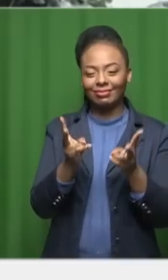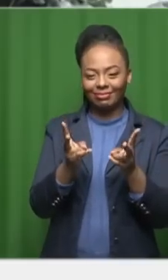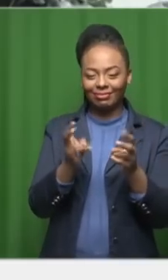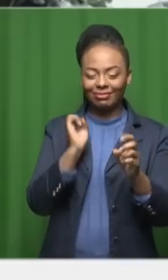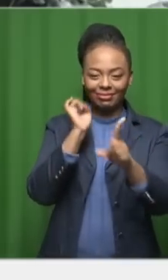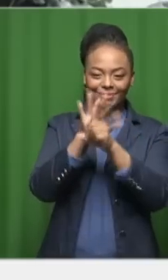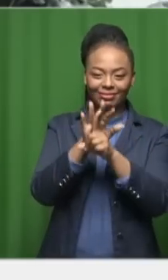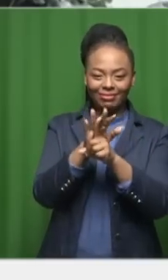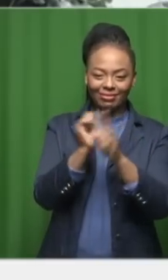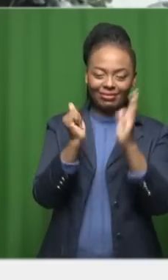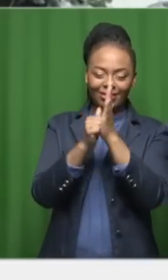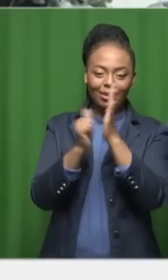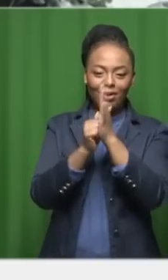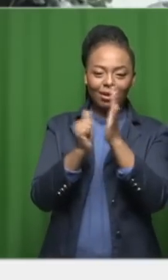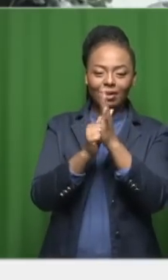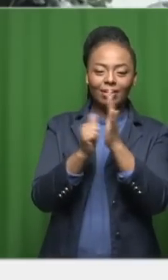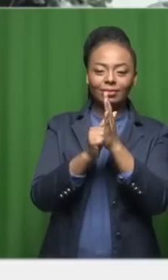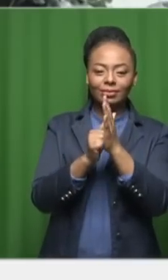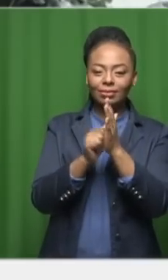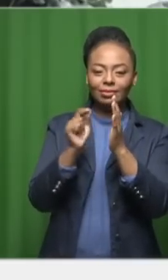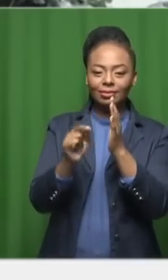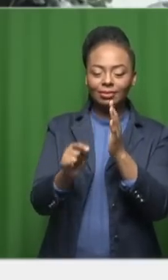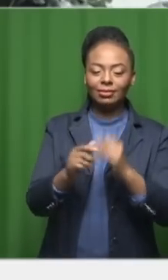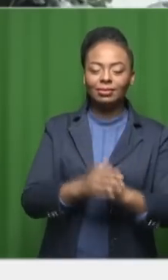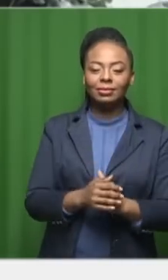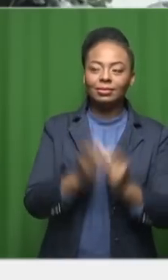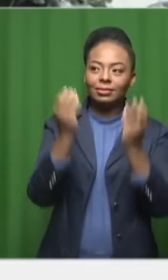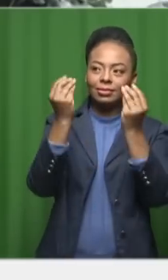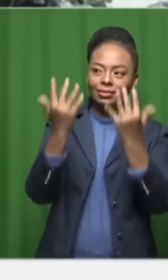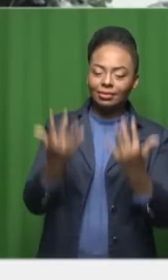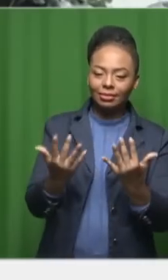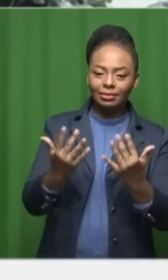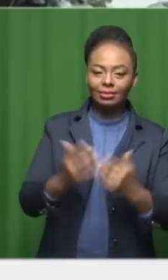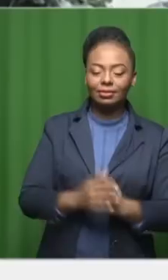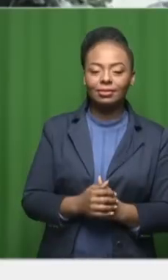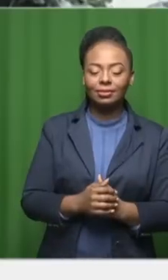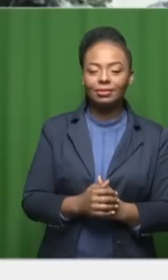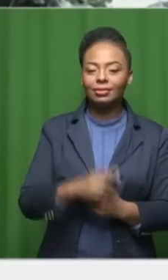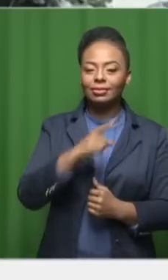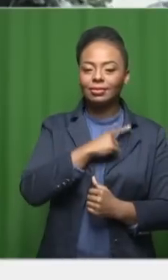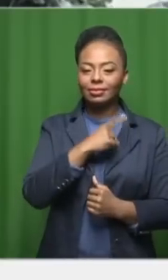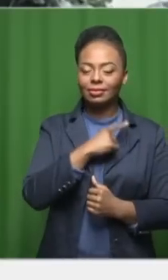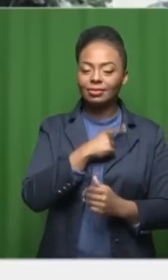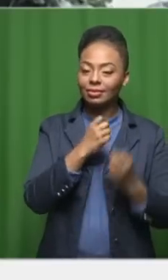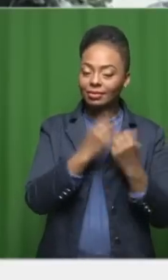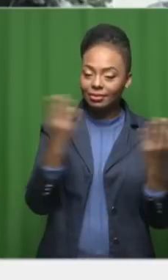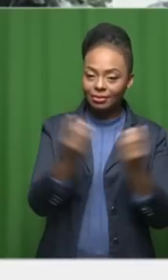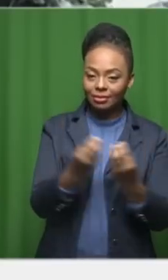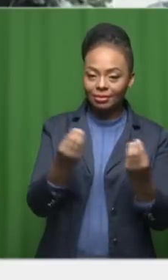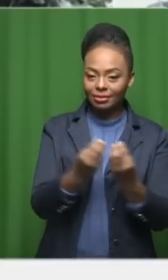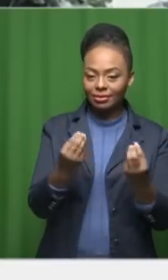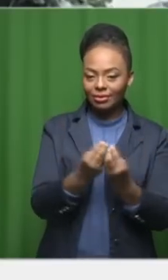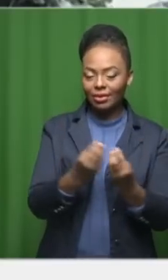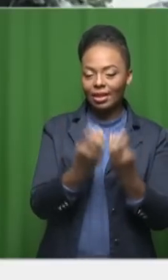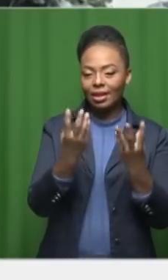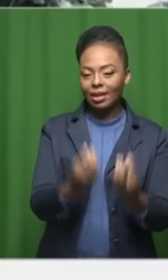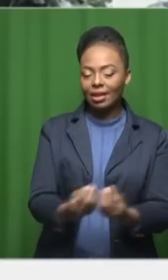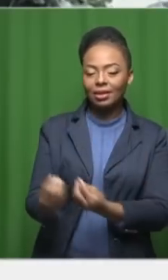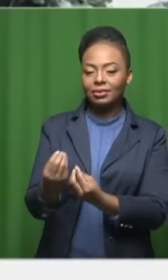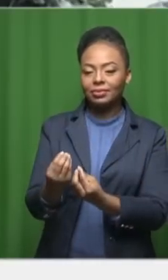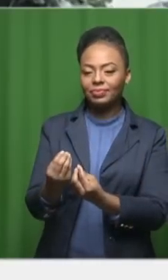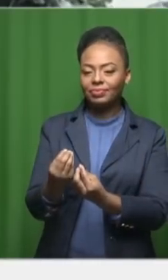So it creates huge volatility in prices. So government would buy at certain points and then release a lot of stocks at certain